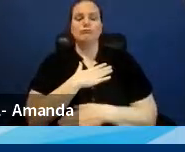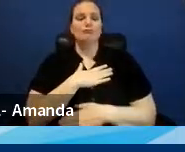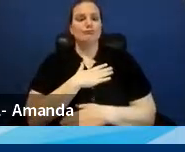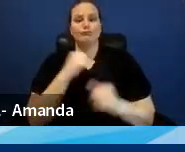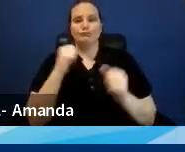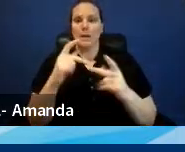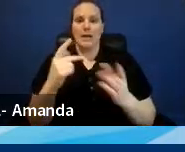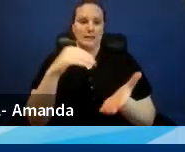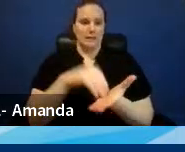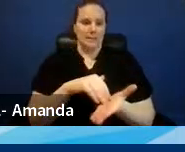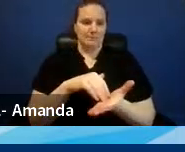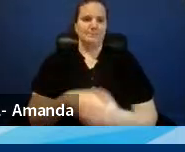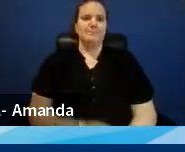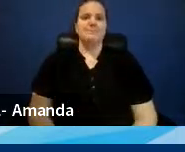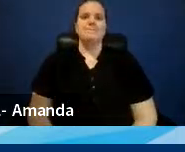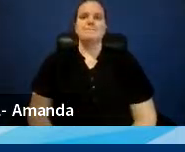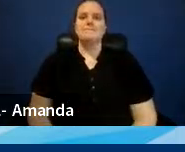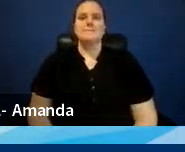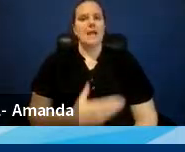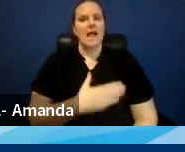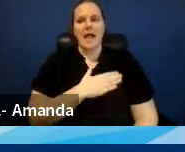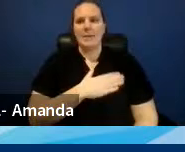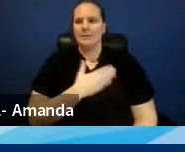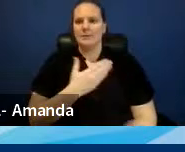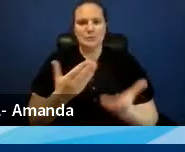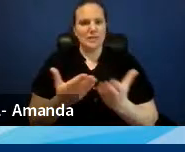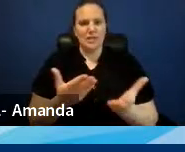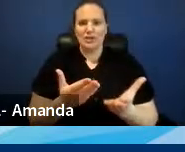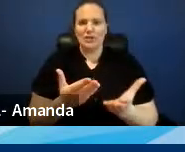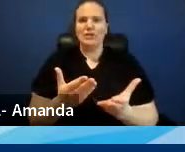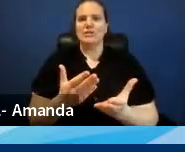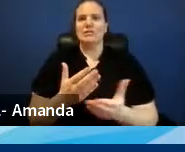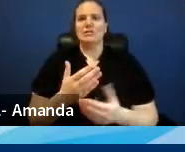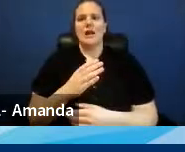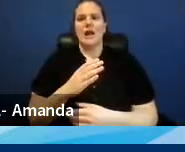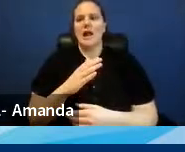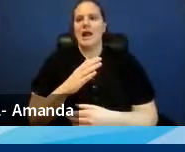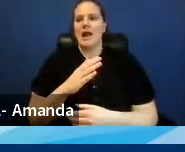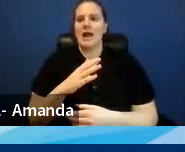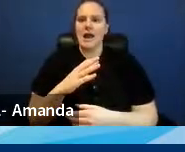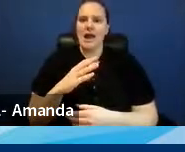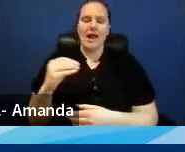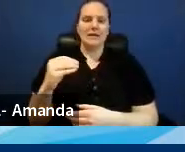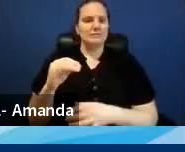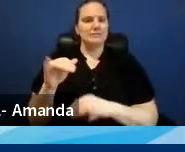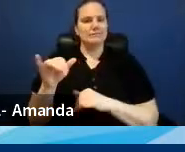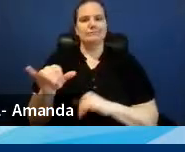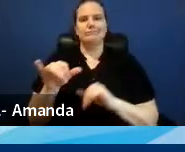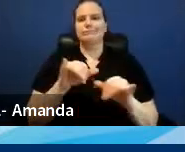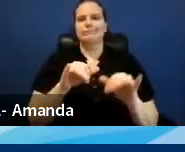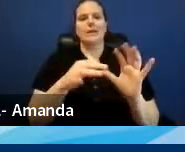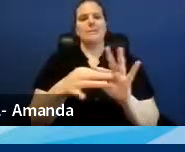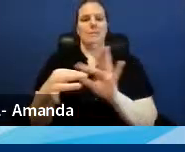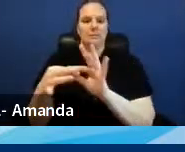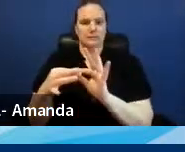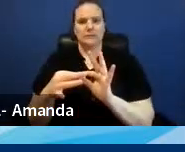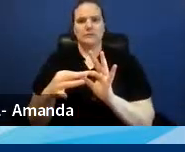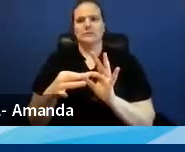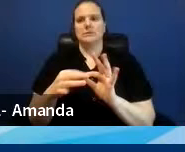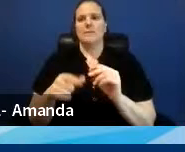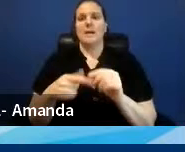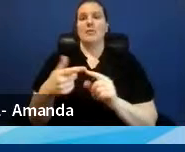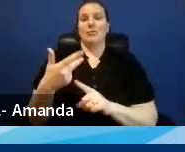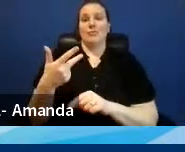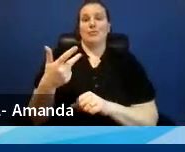again. Happy to be here and just echo the comments about the past